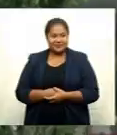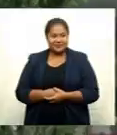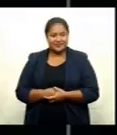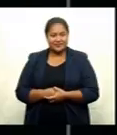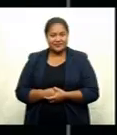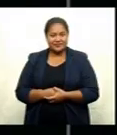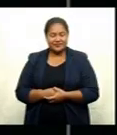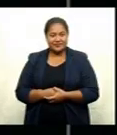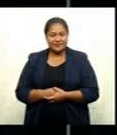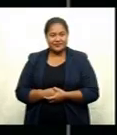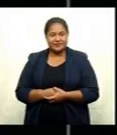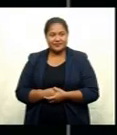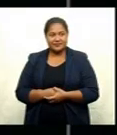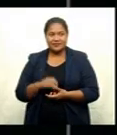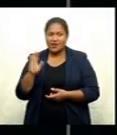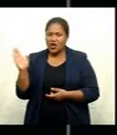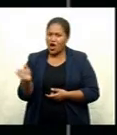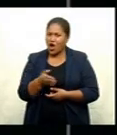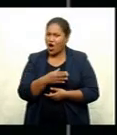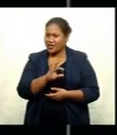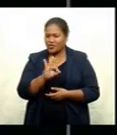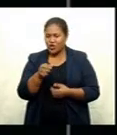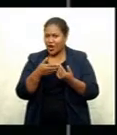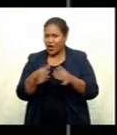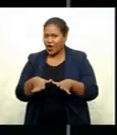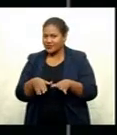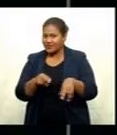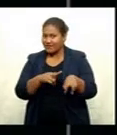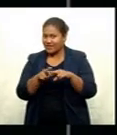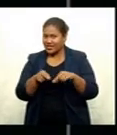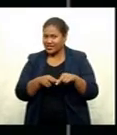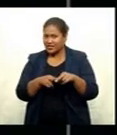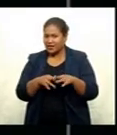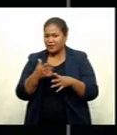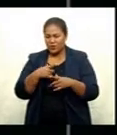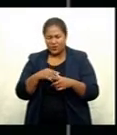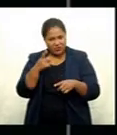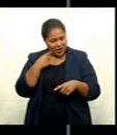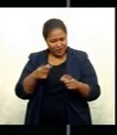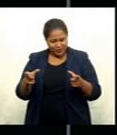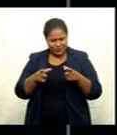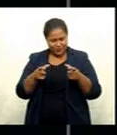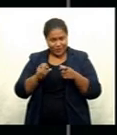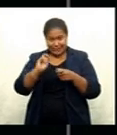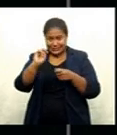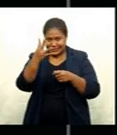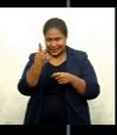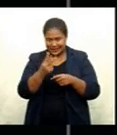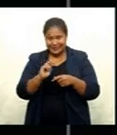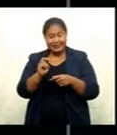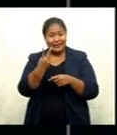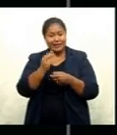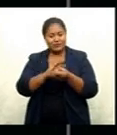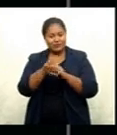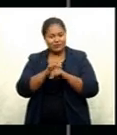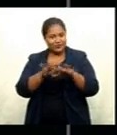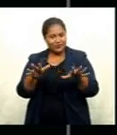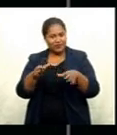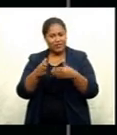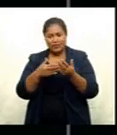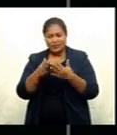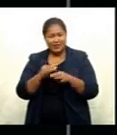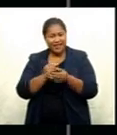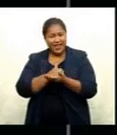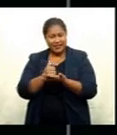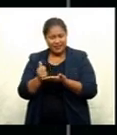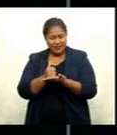FBC News. All is not lost in Fiji's fight against the second wave of the COVID-19. Despite record high numbers of